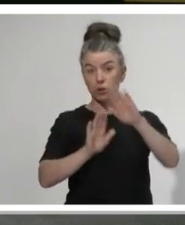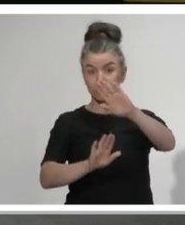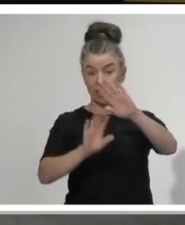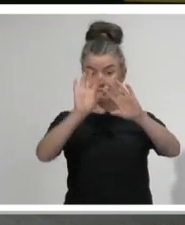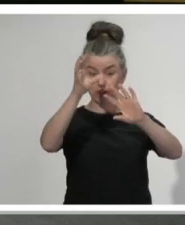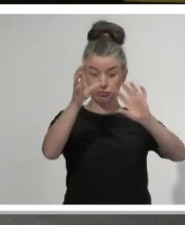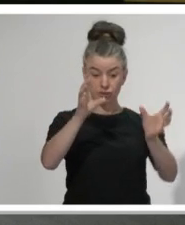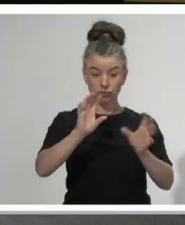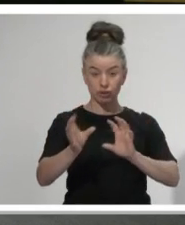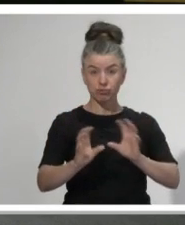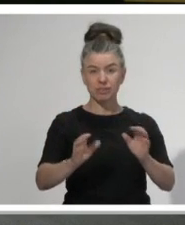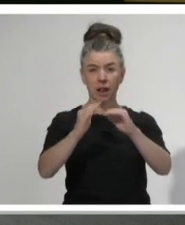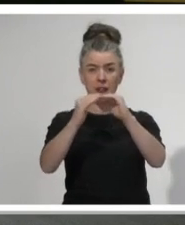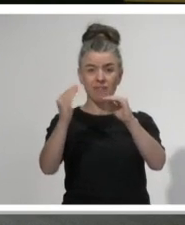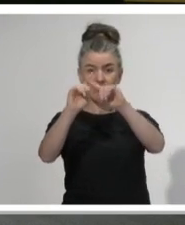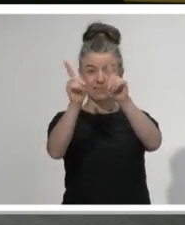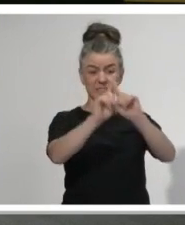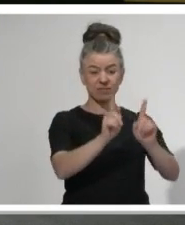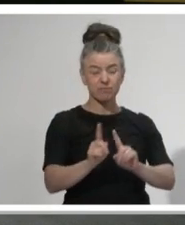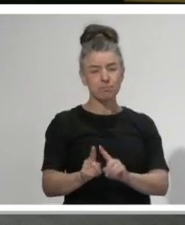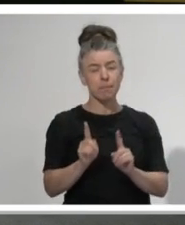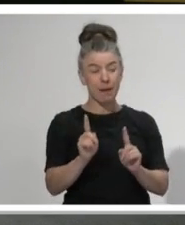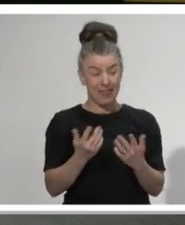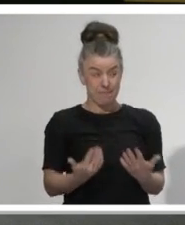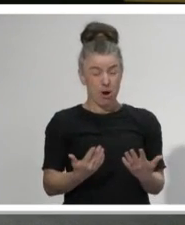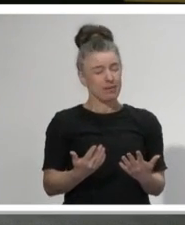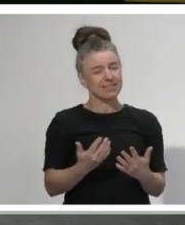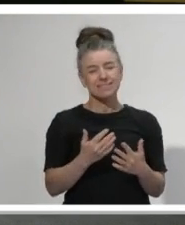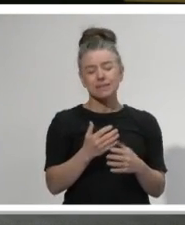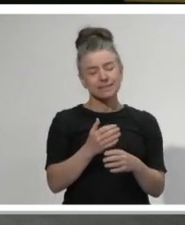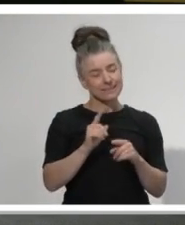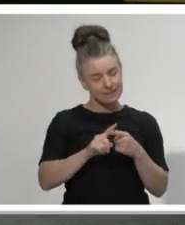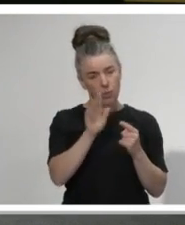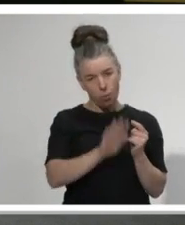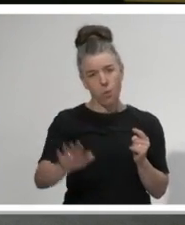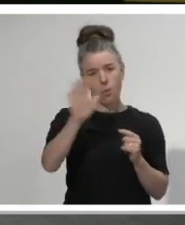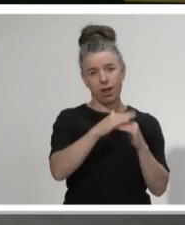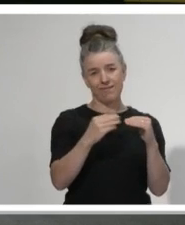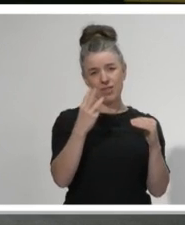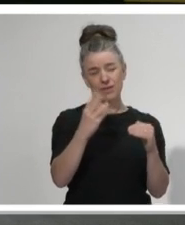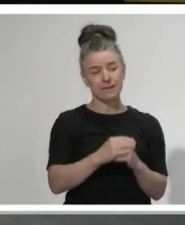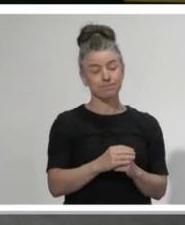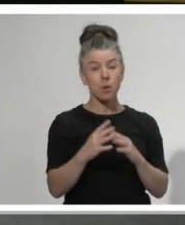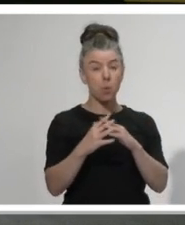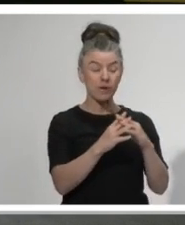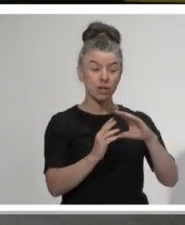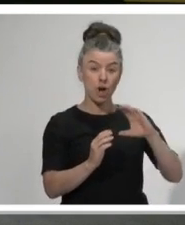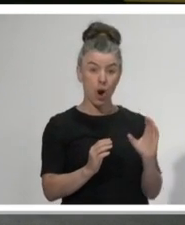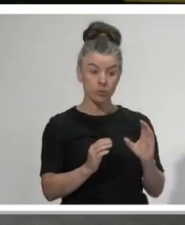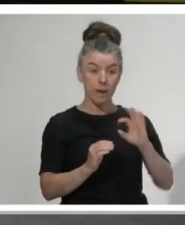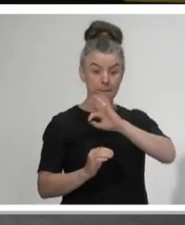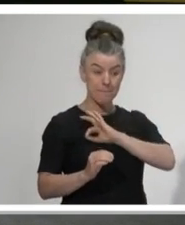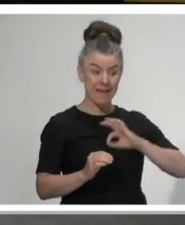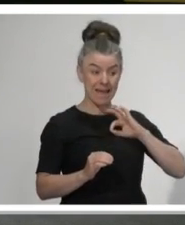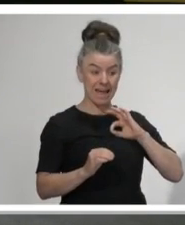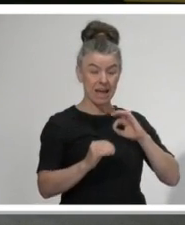now, this is something that we're all in together. And, you know, I also do bear in mind that, and I'm sure the mayors of the West Coast understand this, our very